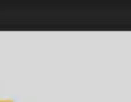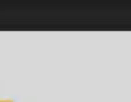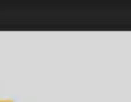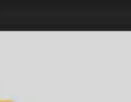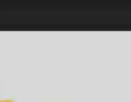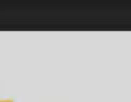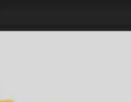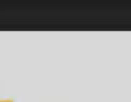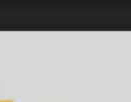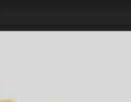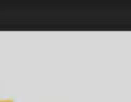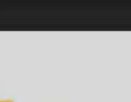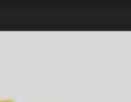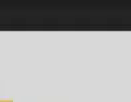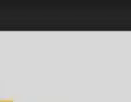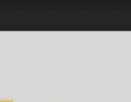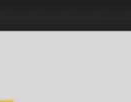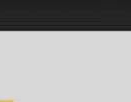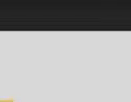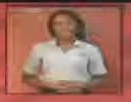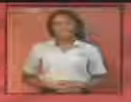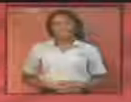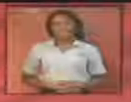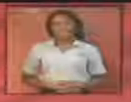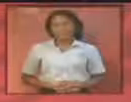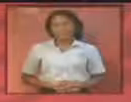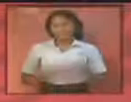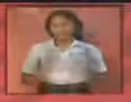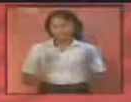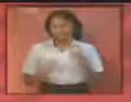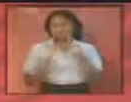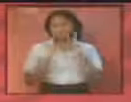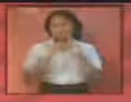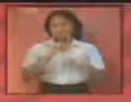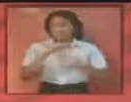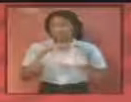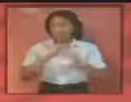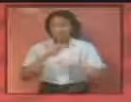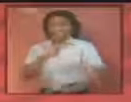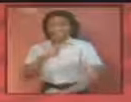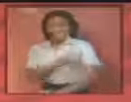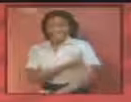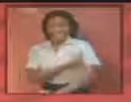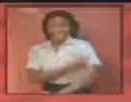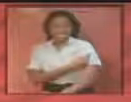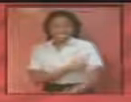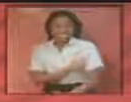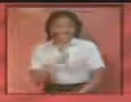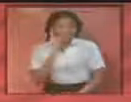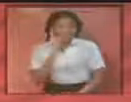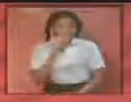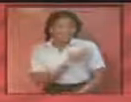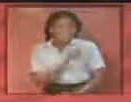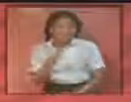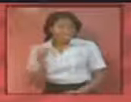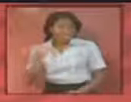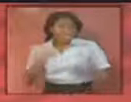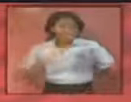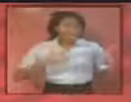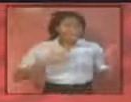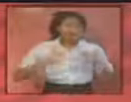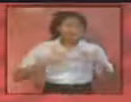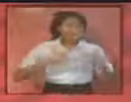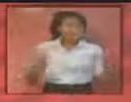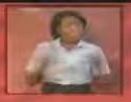Now, we can take the slides down now, and I'll turn back to vaccines. So one of the concerns about P1 is that it contains a